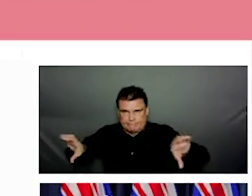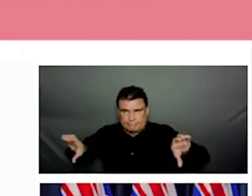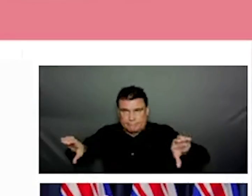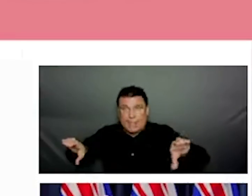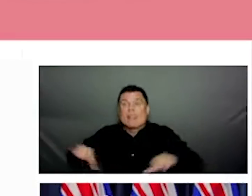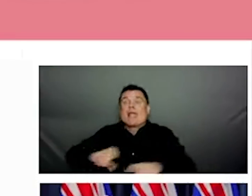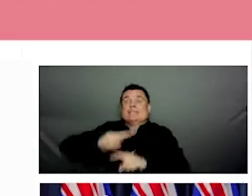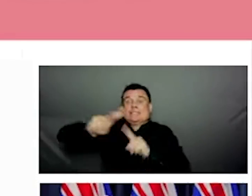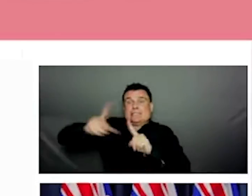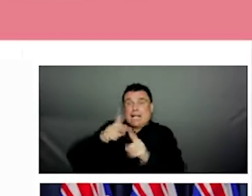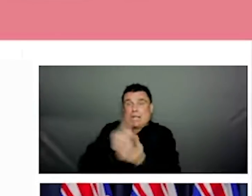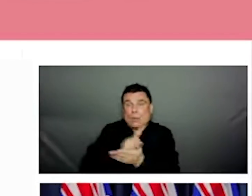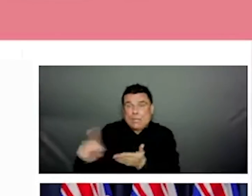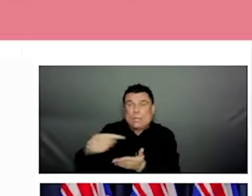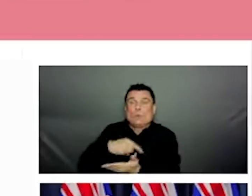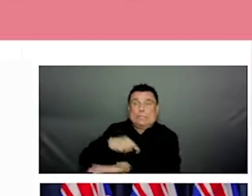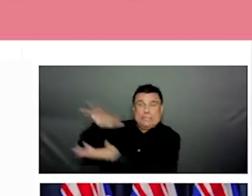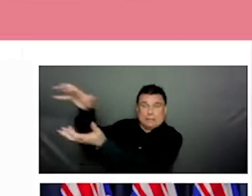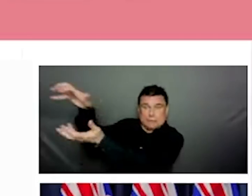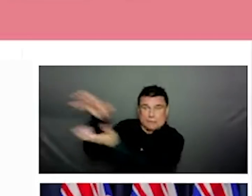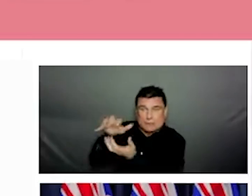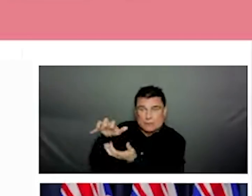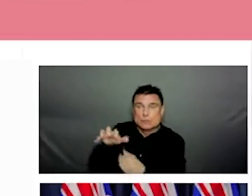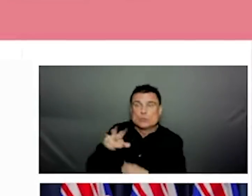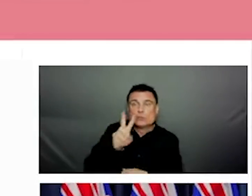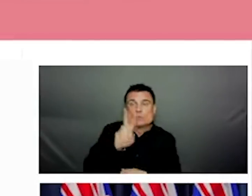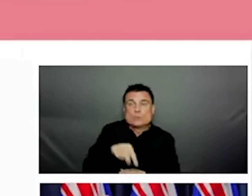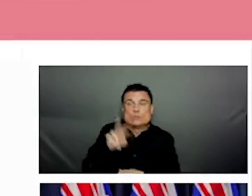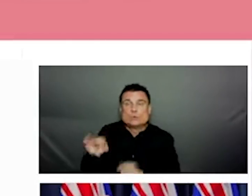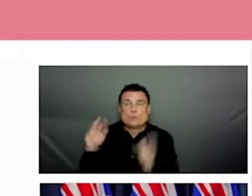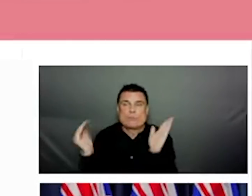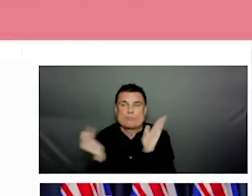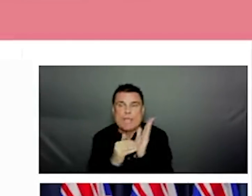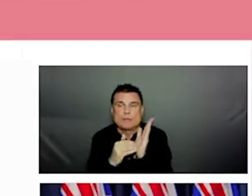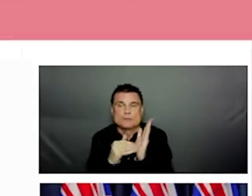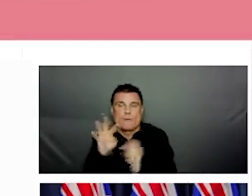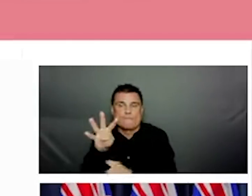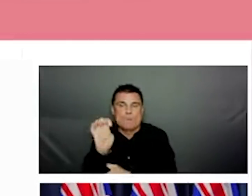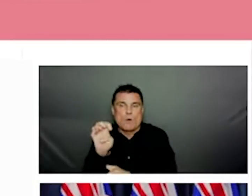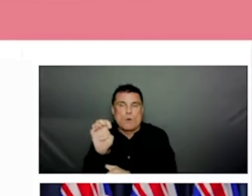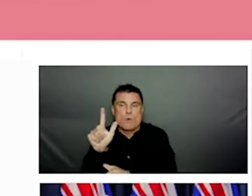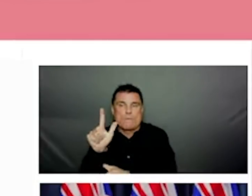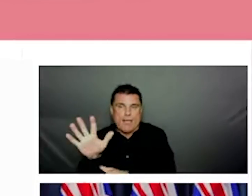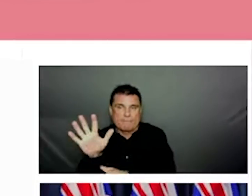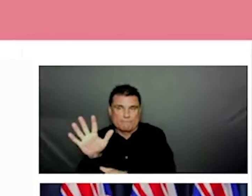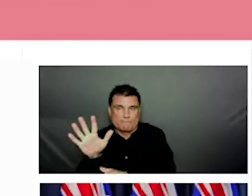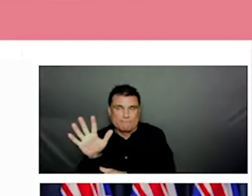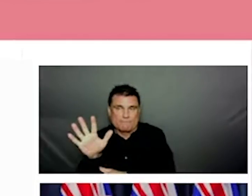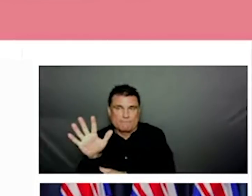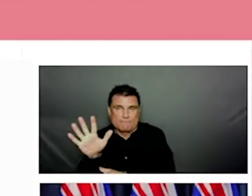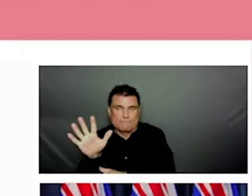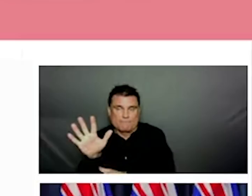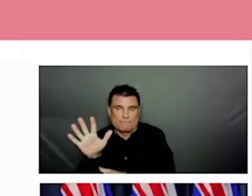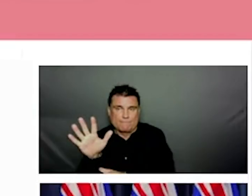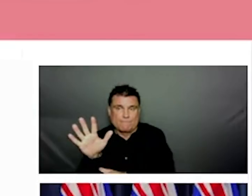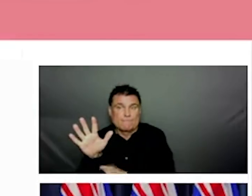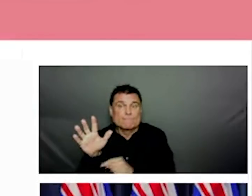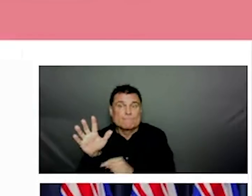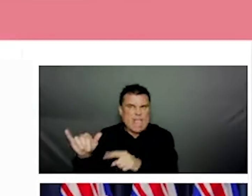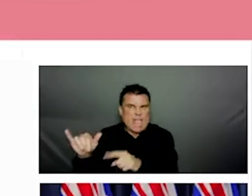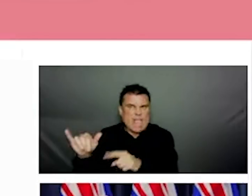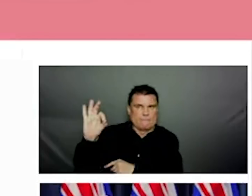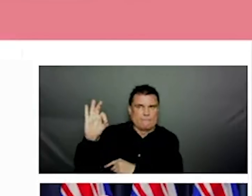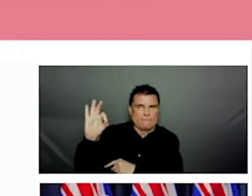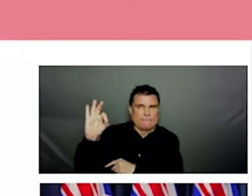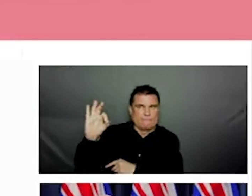22,425 doses of the Pfizer vaccine, and it was distributed to all health authorities and was around the